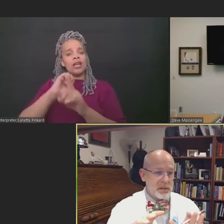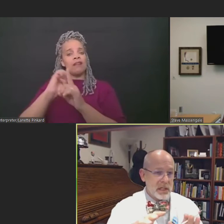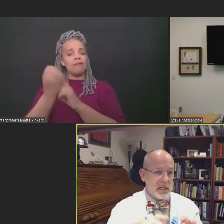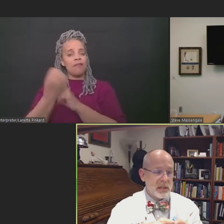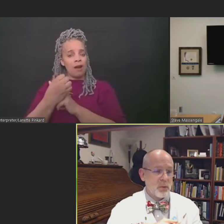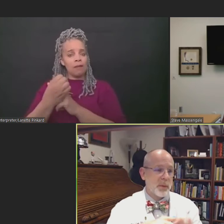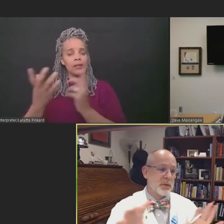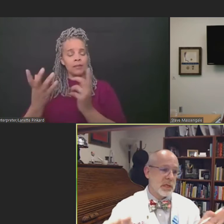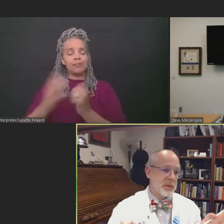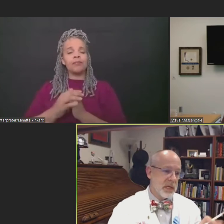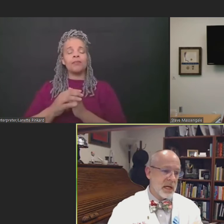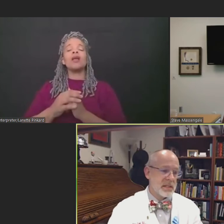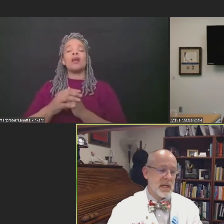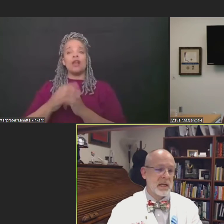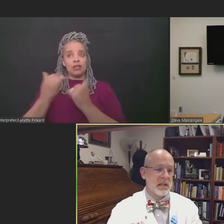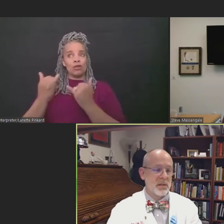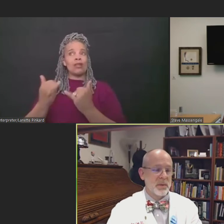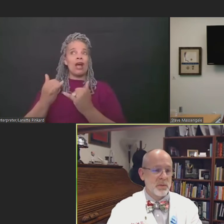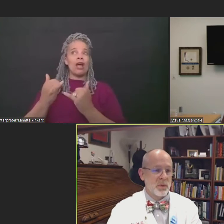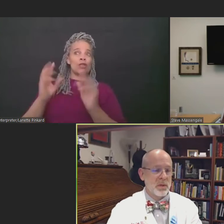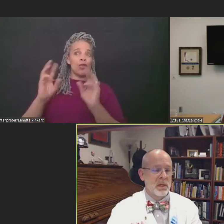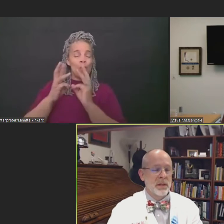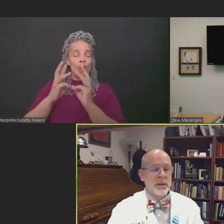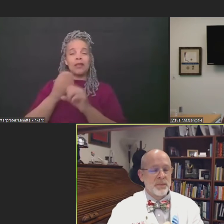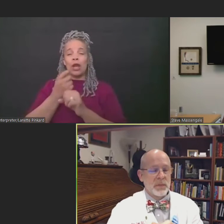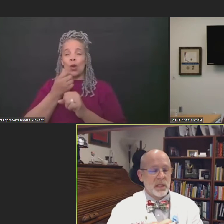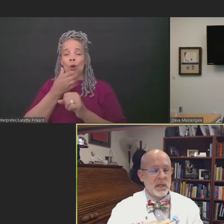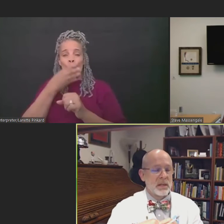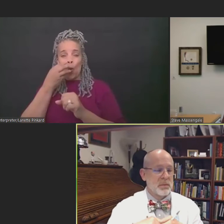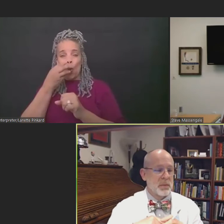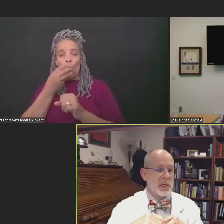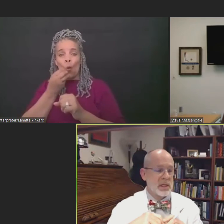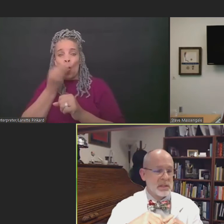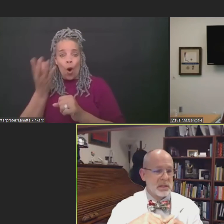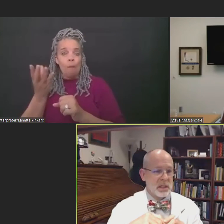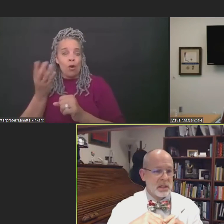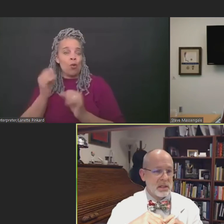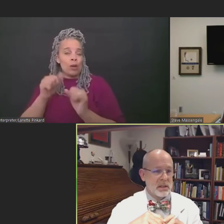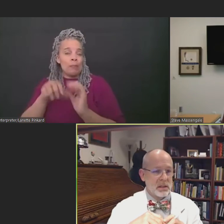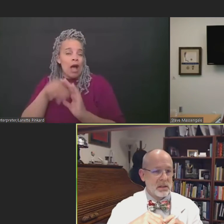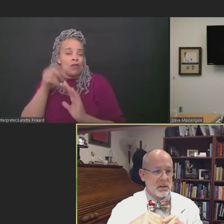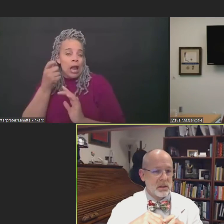the weather's getting a little warmer. We can be outside a little bit more, but